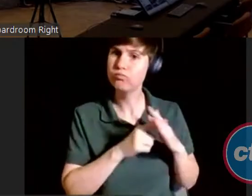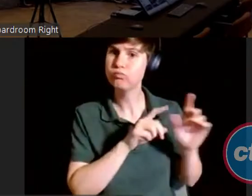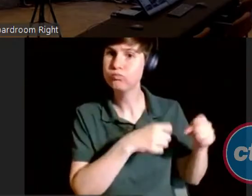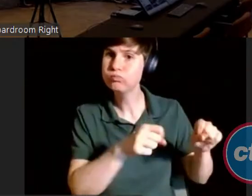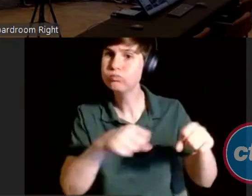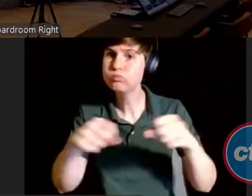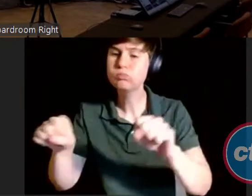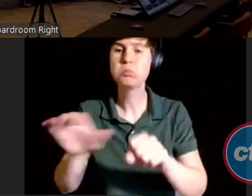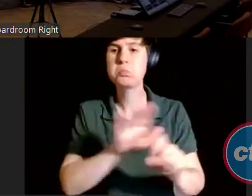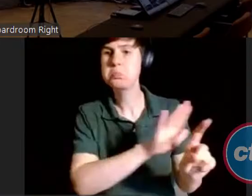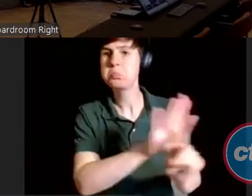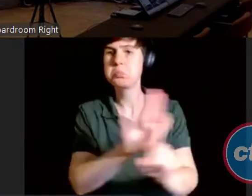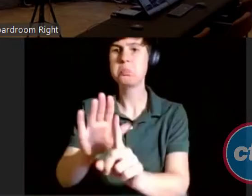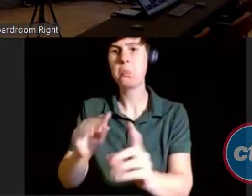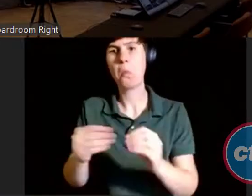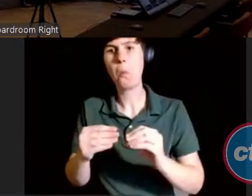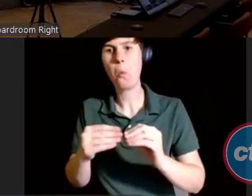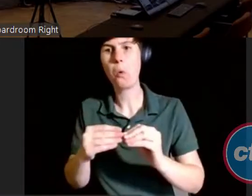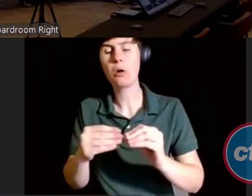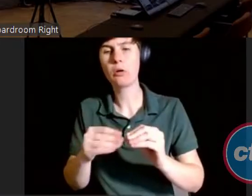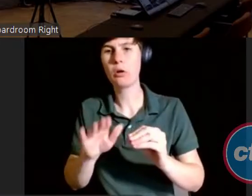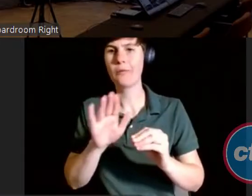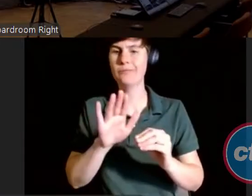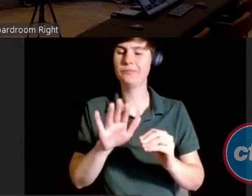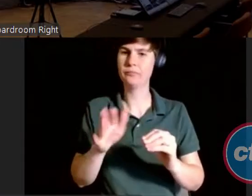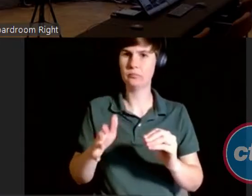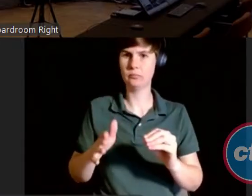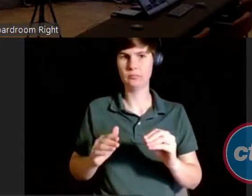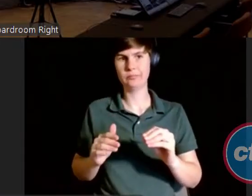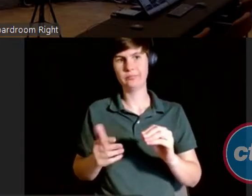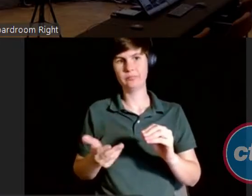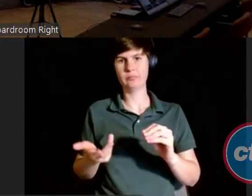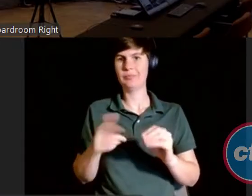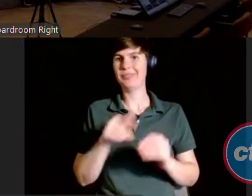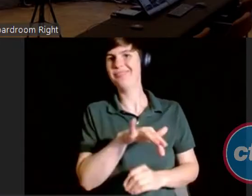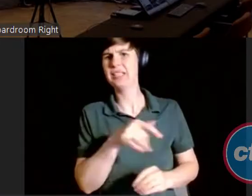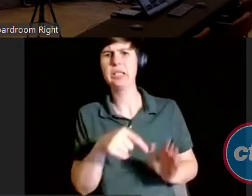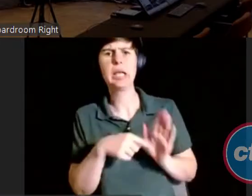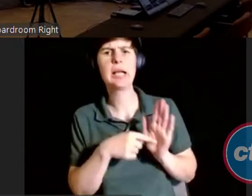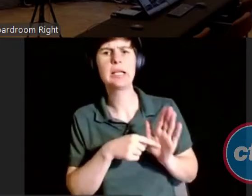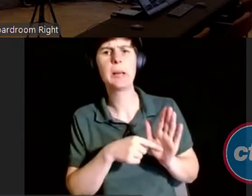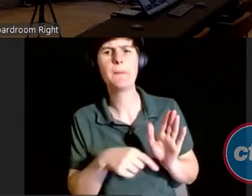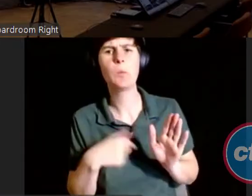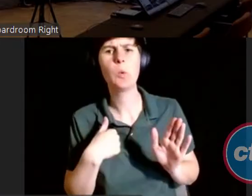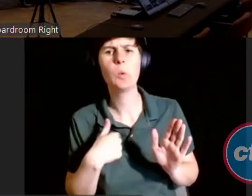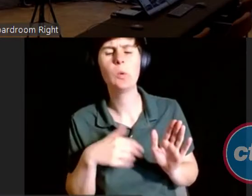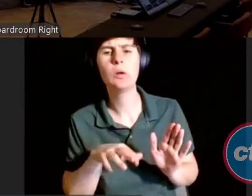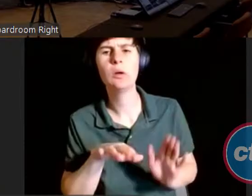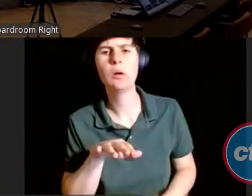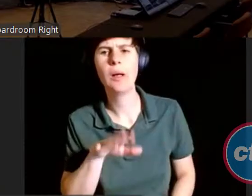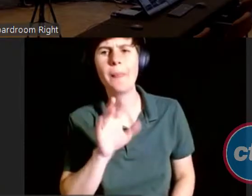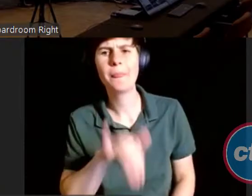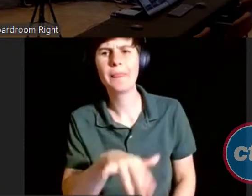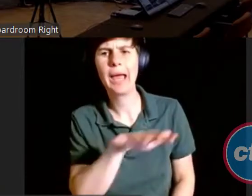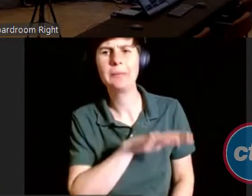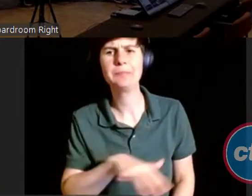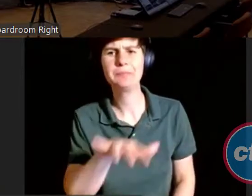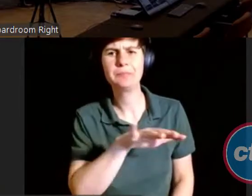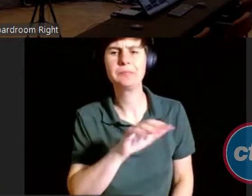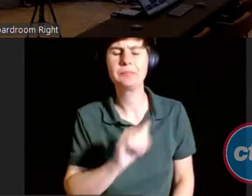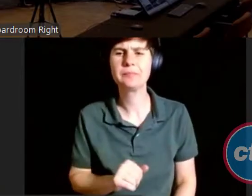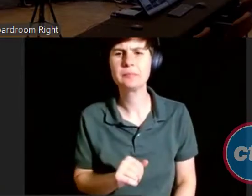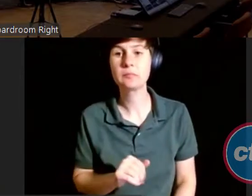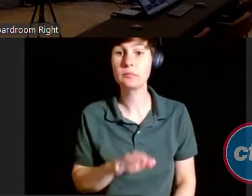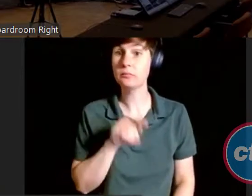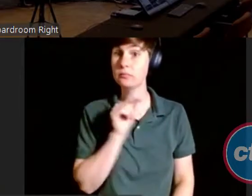of some of these further treatments beyond this, the example I'm showing here, this shared area. I'll say that when these